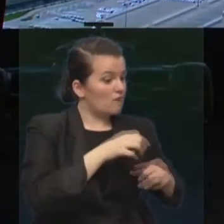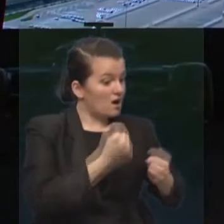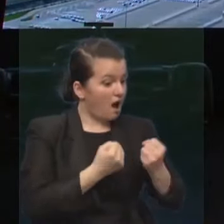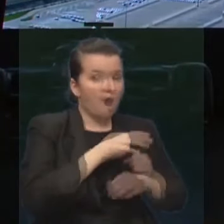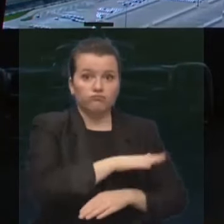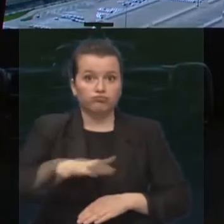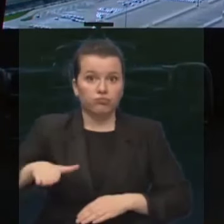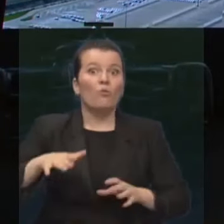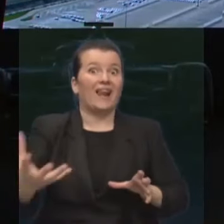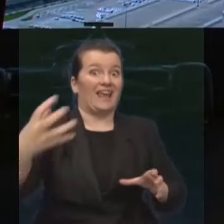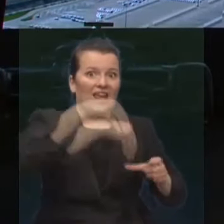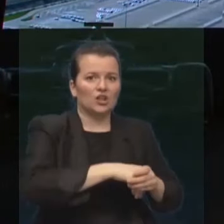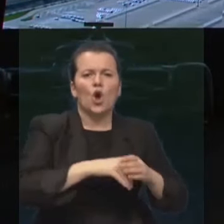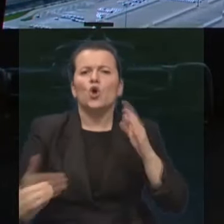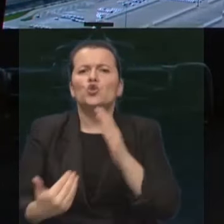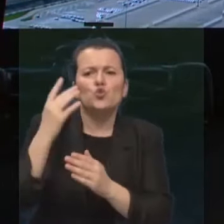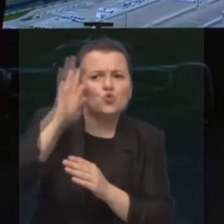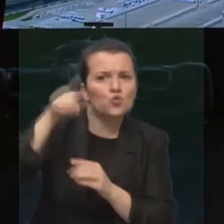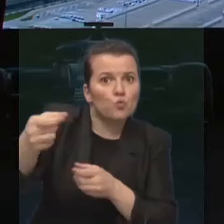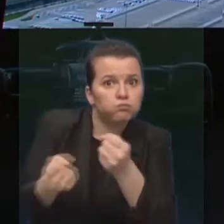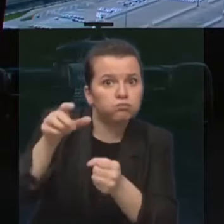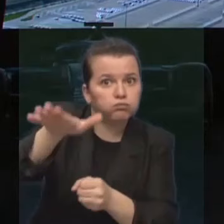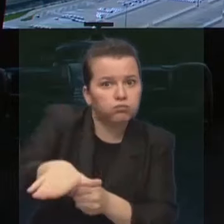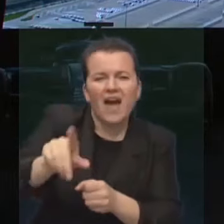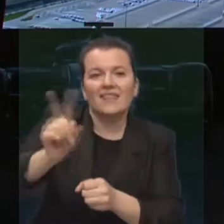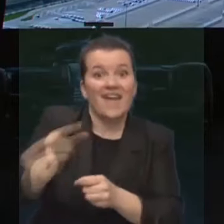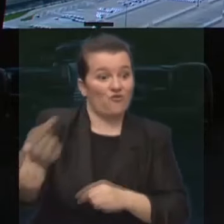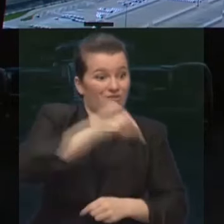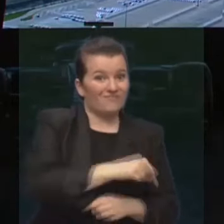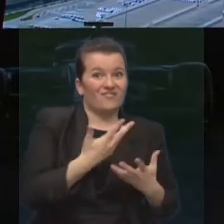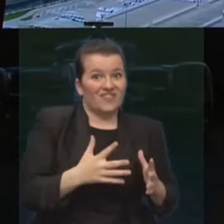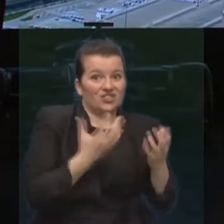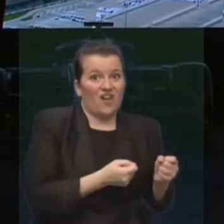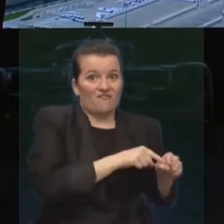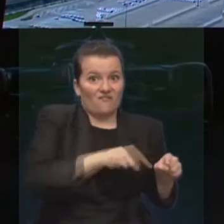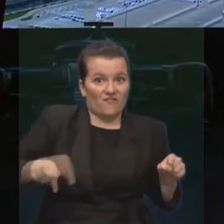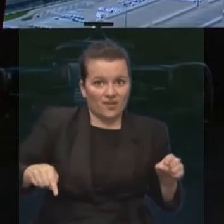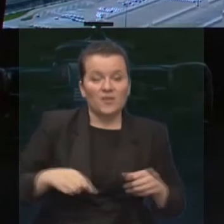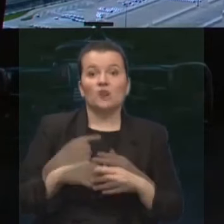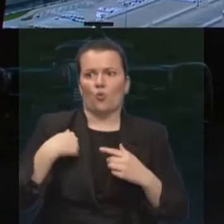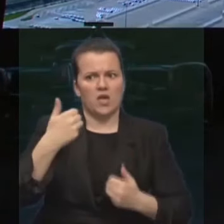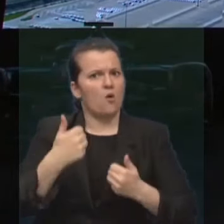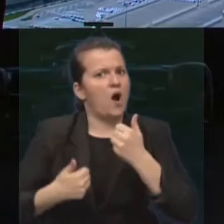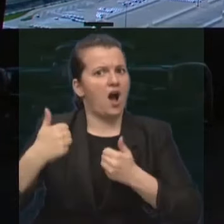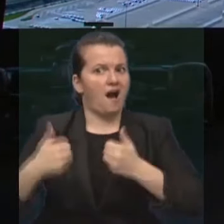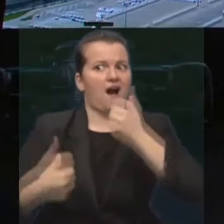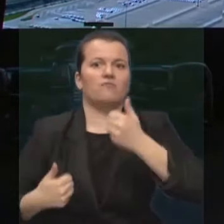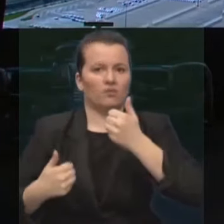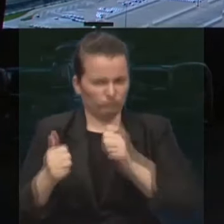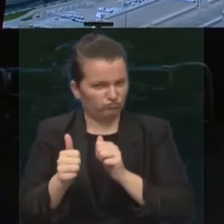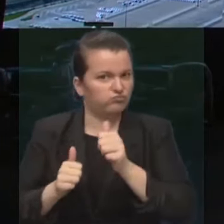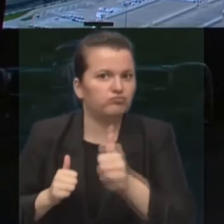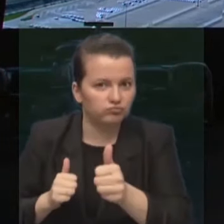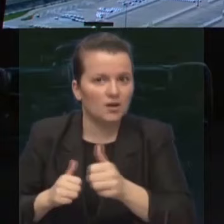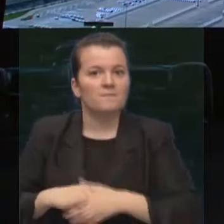new models. On the manufacturing side, we are making our plants more and more competitive in the harbor ranking that